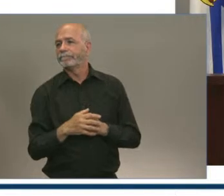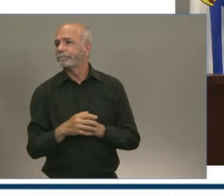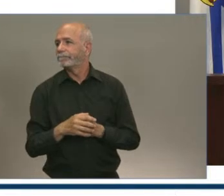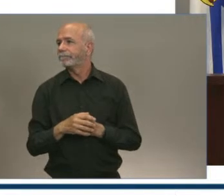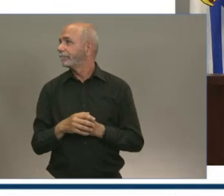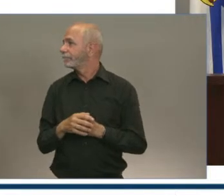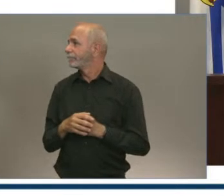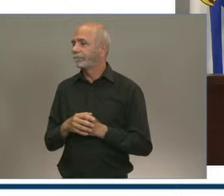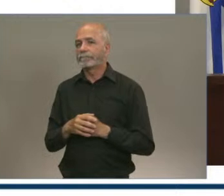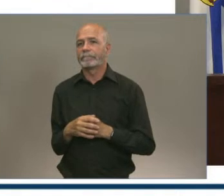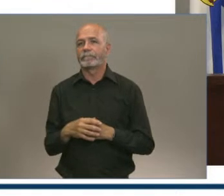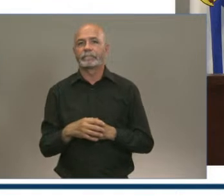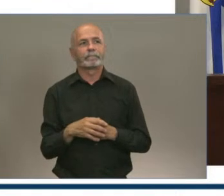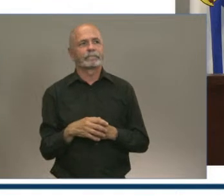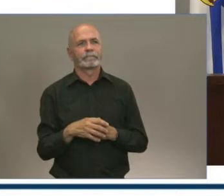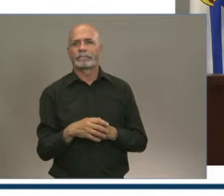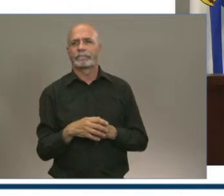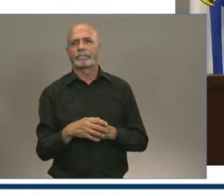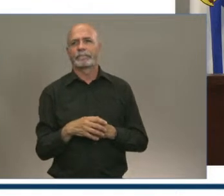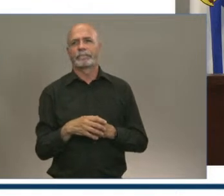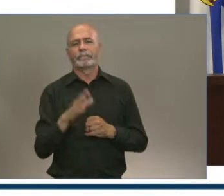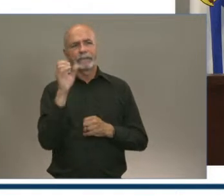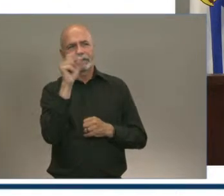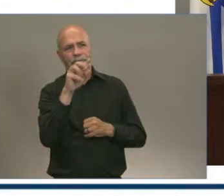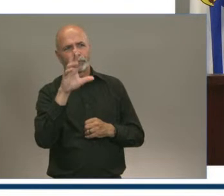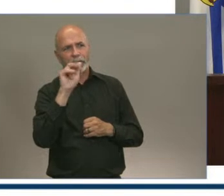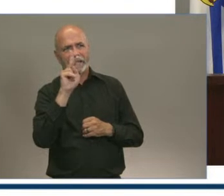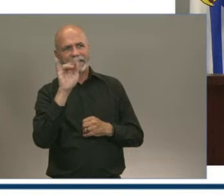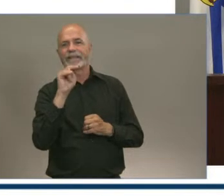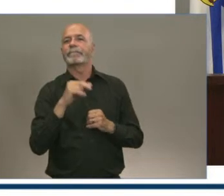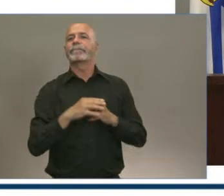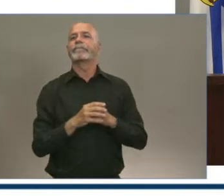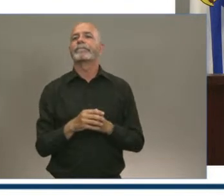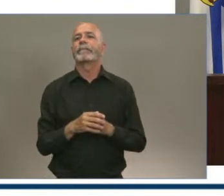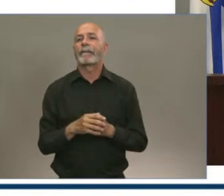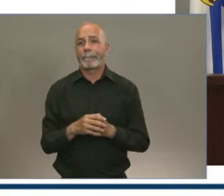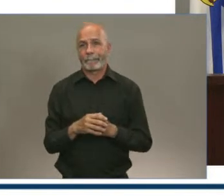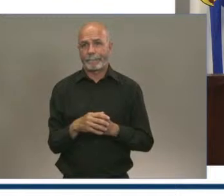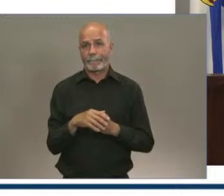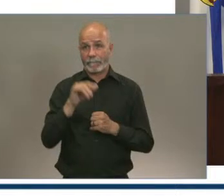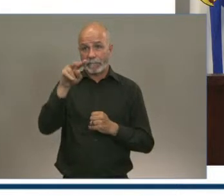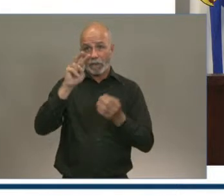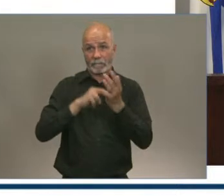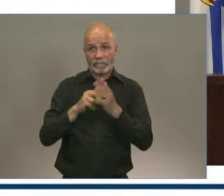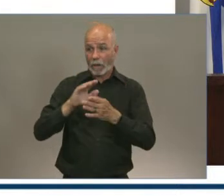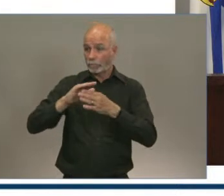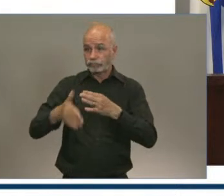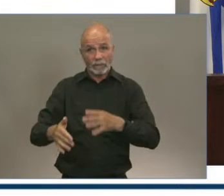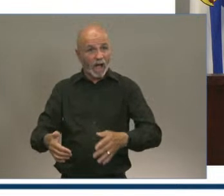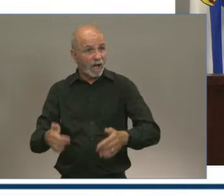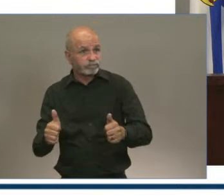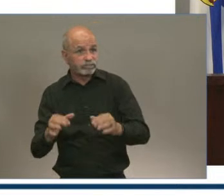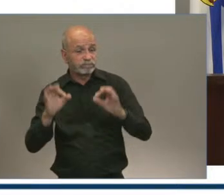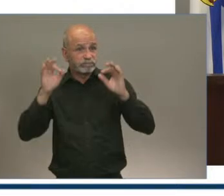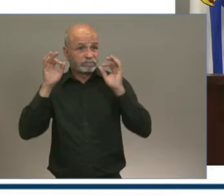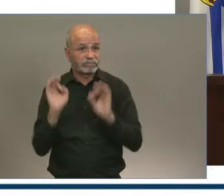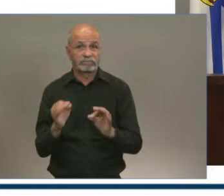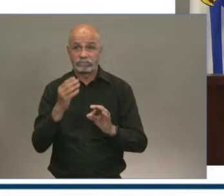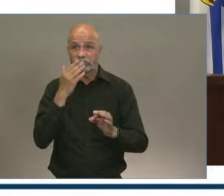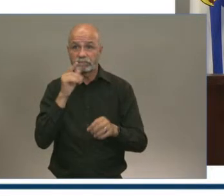And Rankin, you said if the weekend goes well, we're on track for opening next